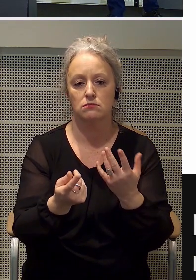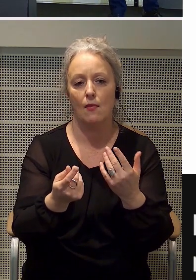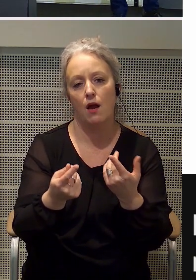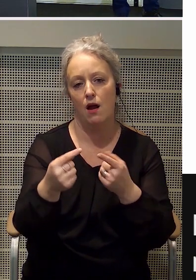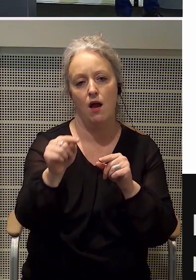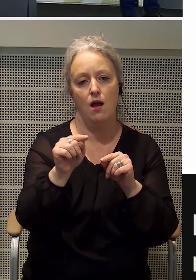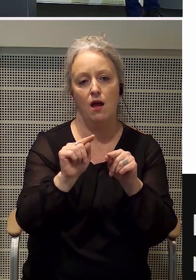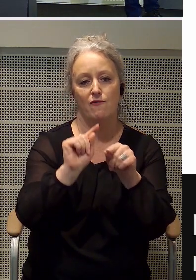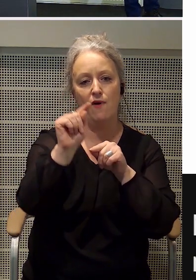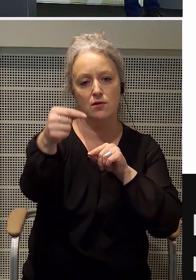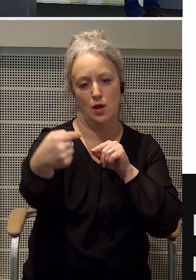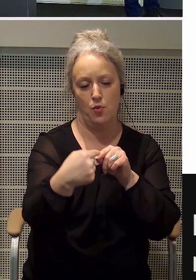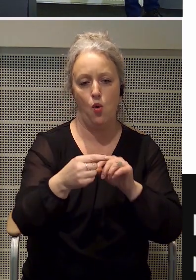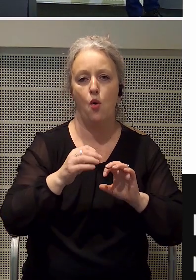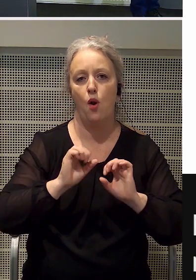The